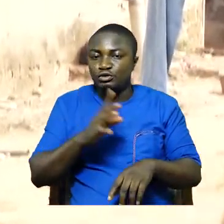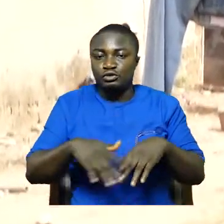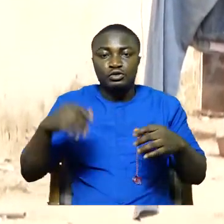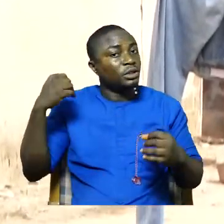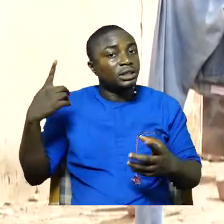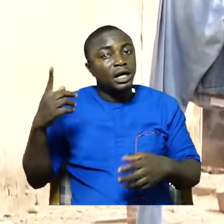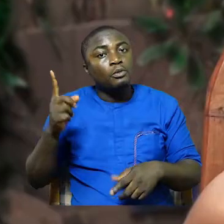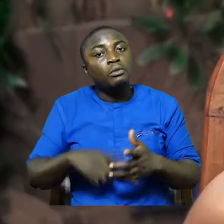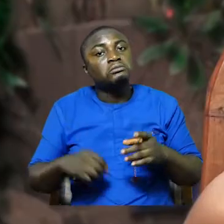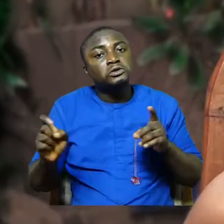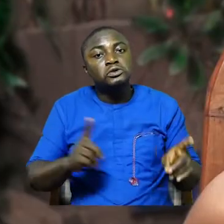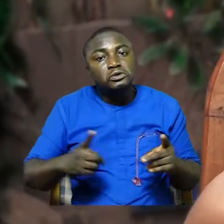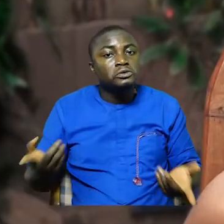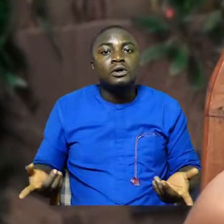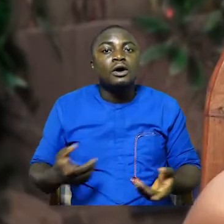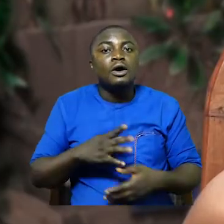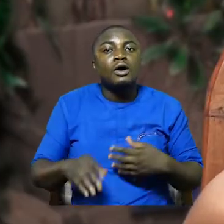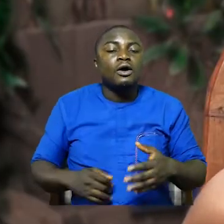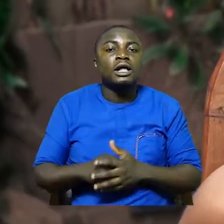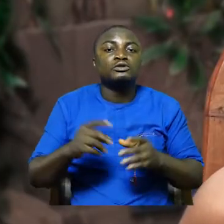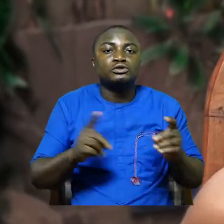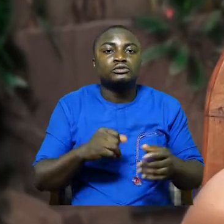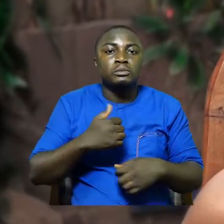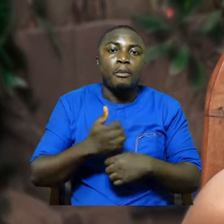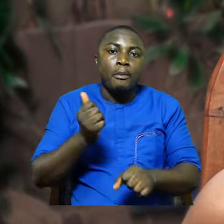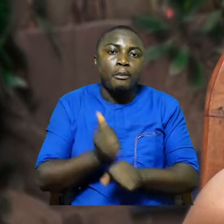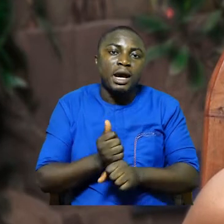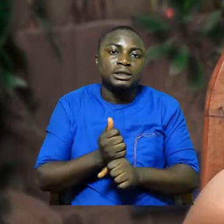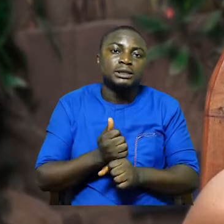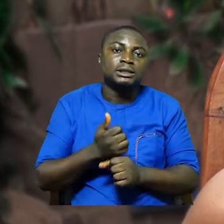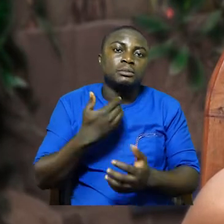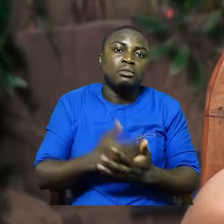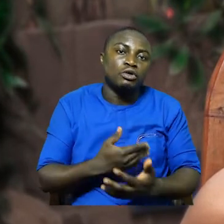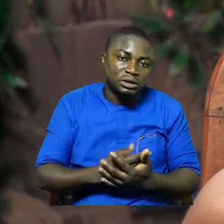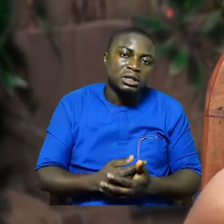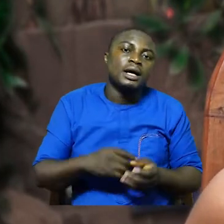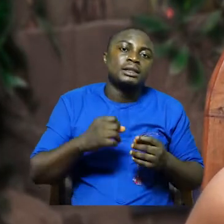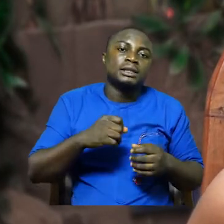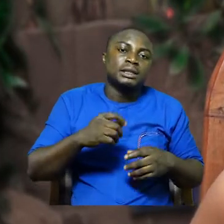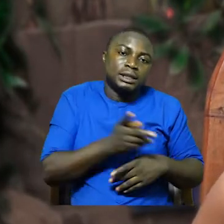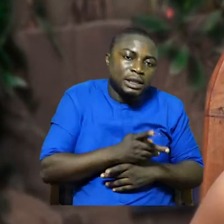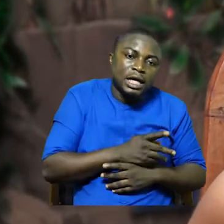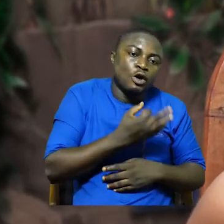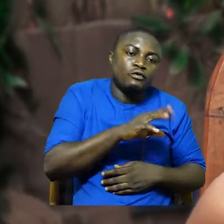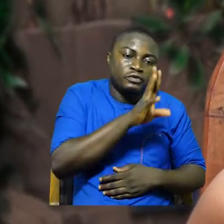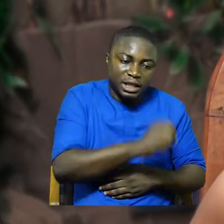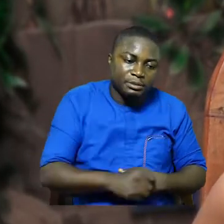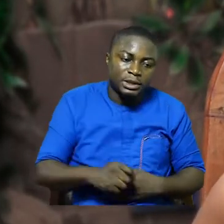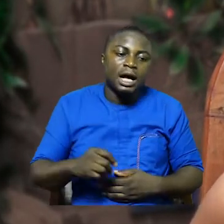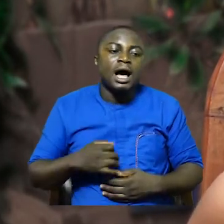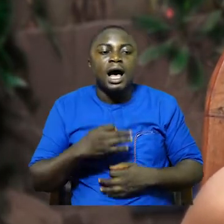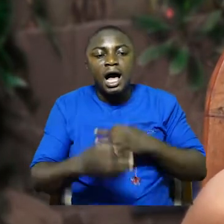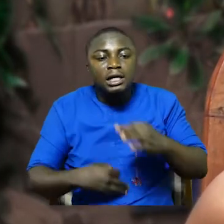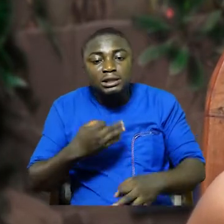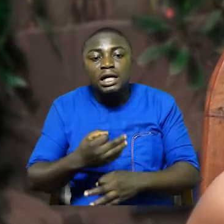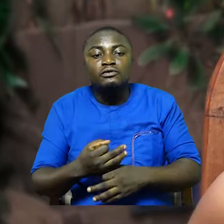parents, they don't understand, but what will I do? All I want to do is when I make the money, I'll take good care of them. And they will see that,